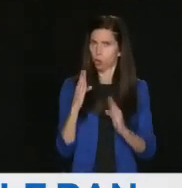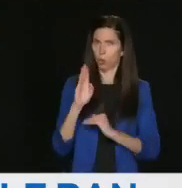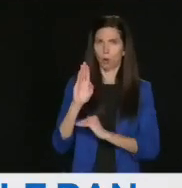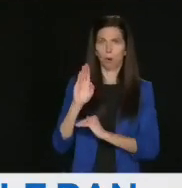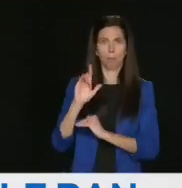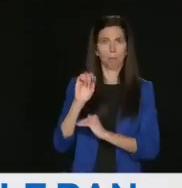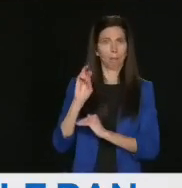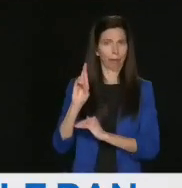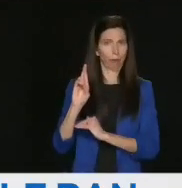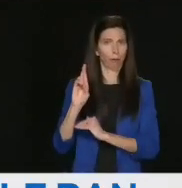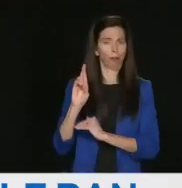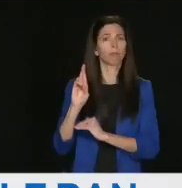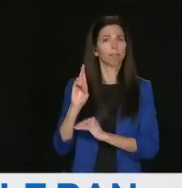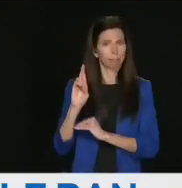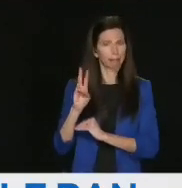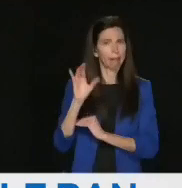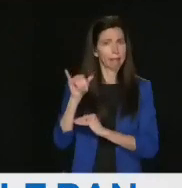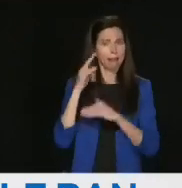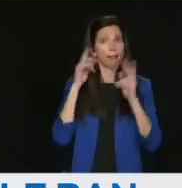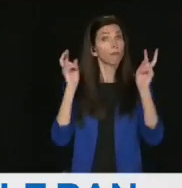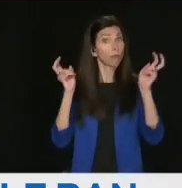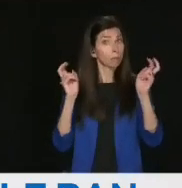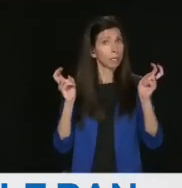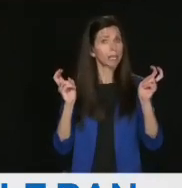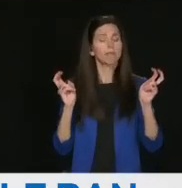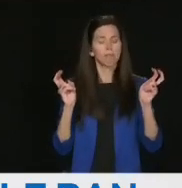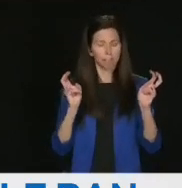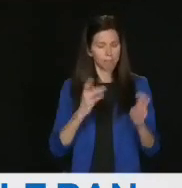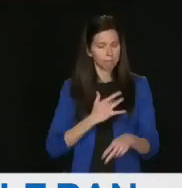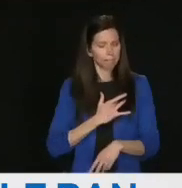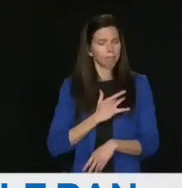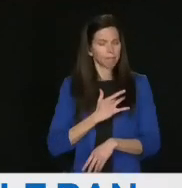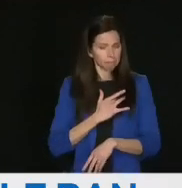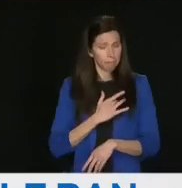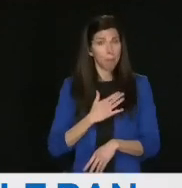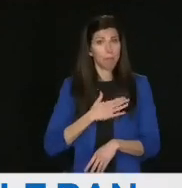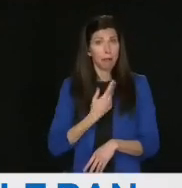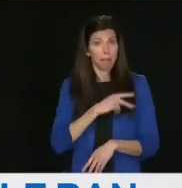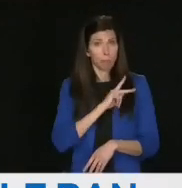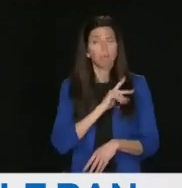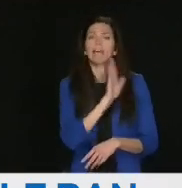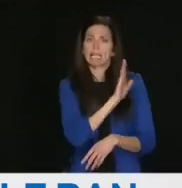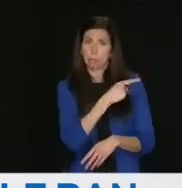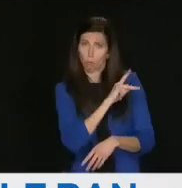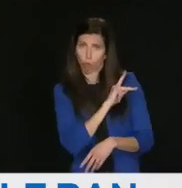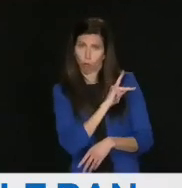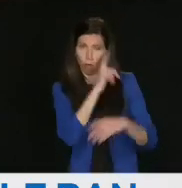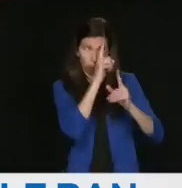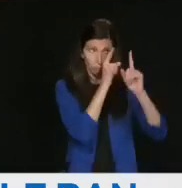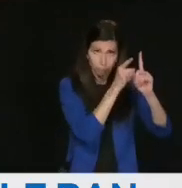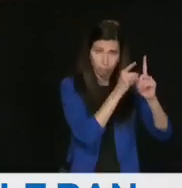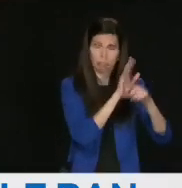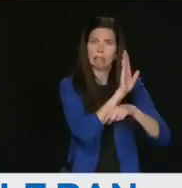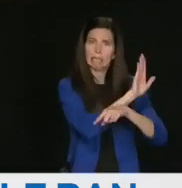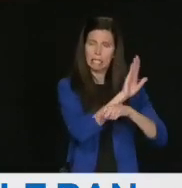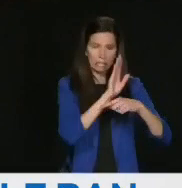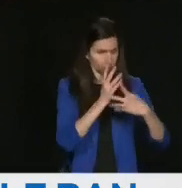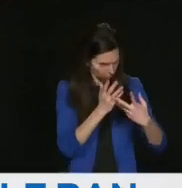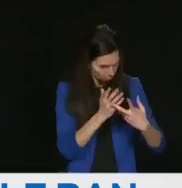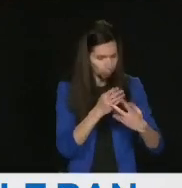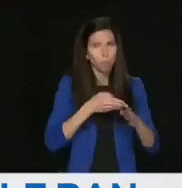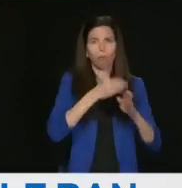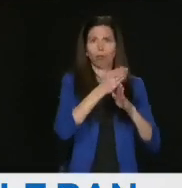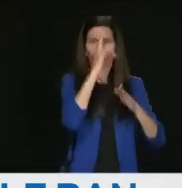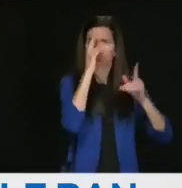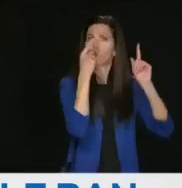been a personal and professional priority of his for decades. He's done incredible work to make this policy a